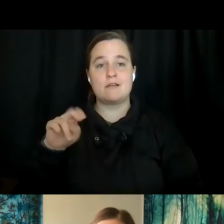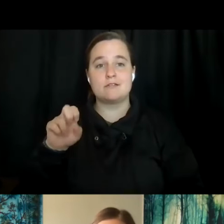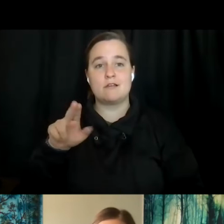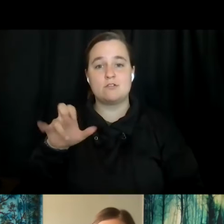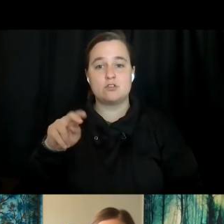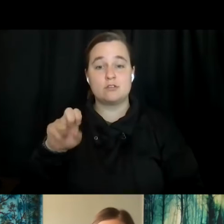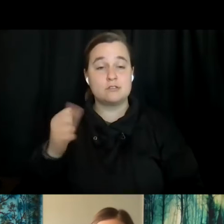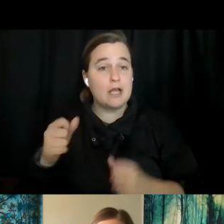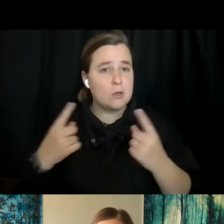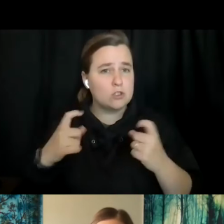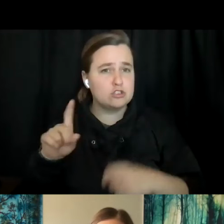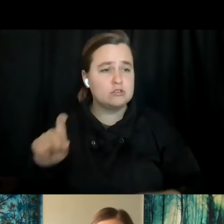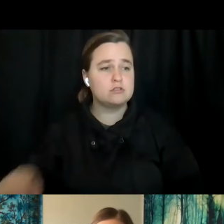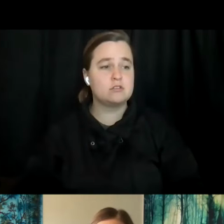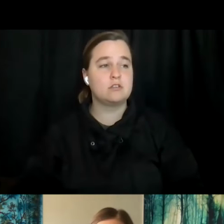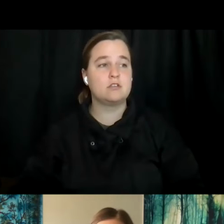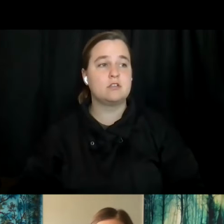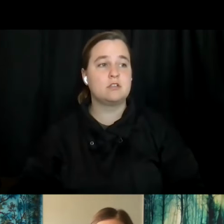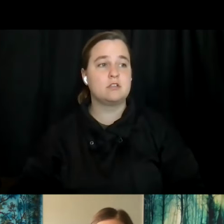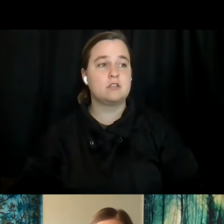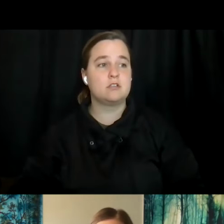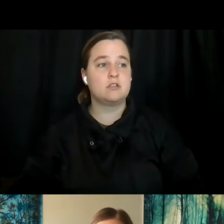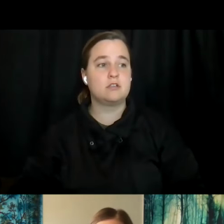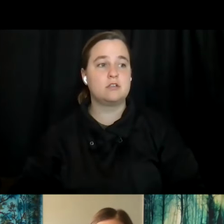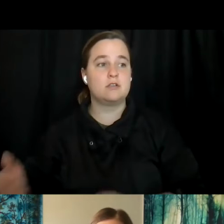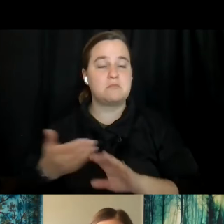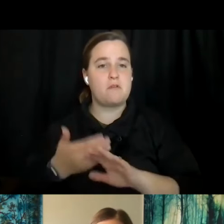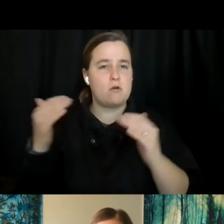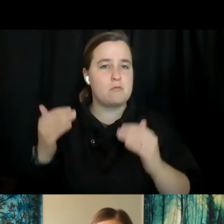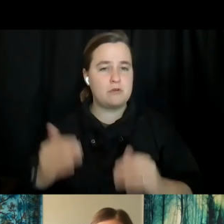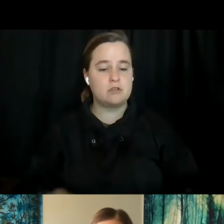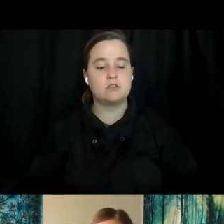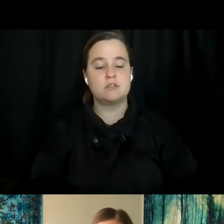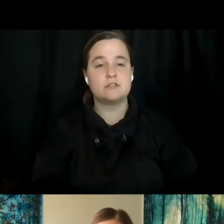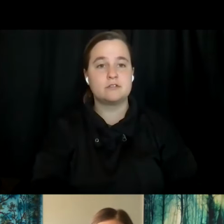any questions before we move on to this section?